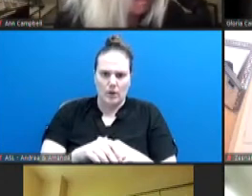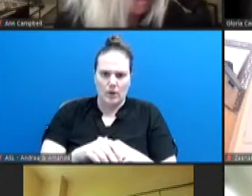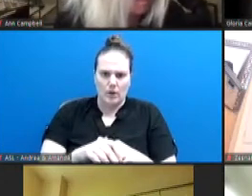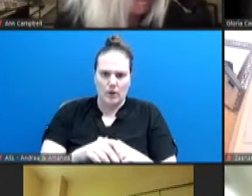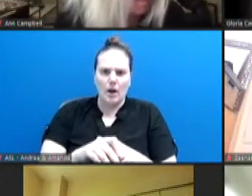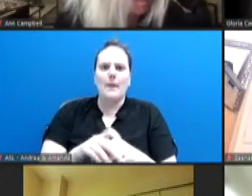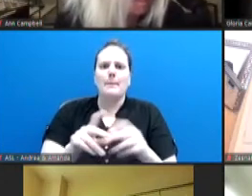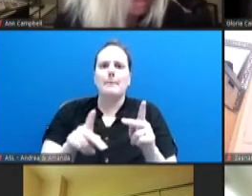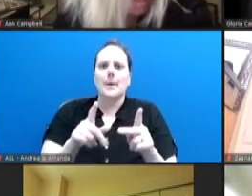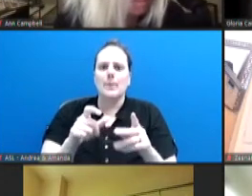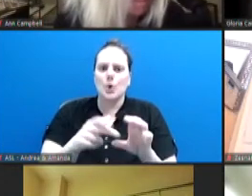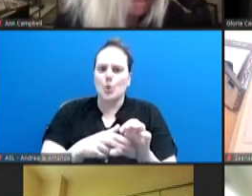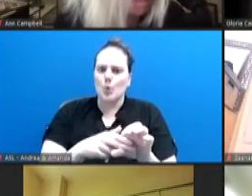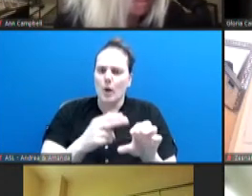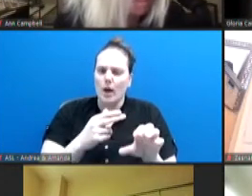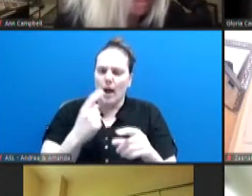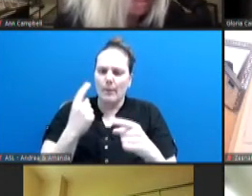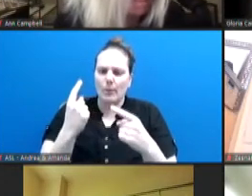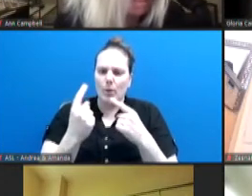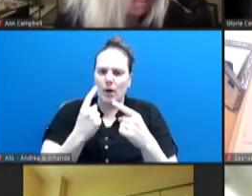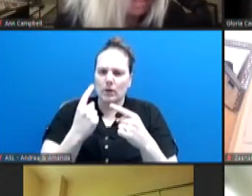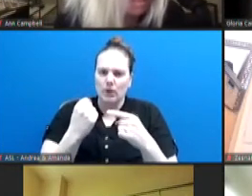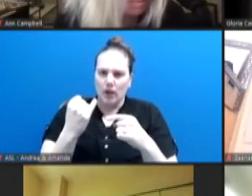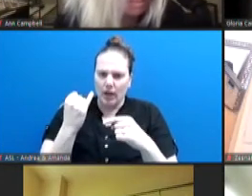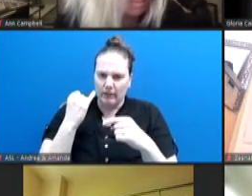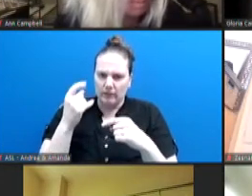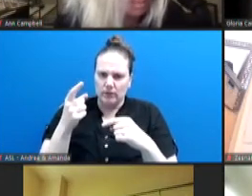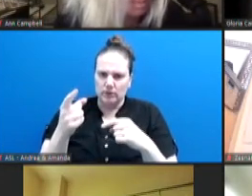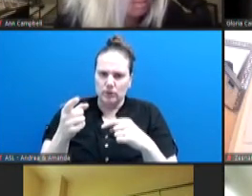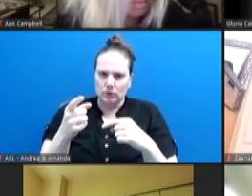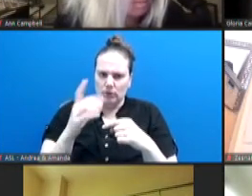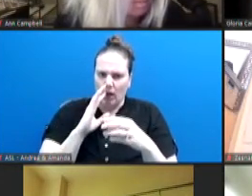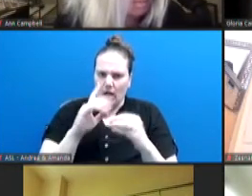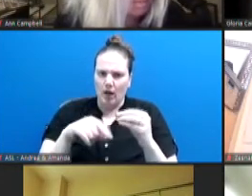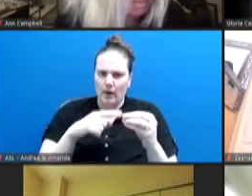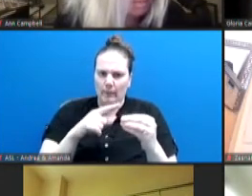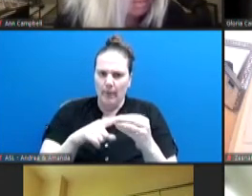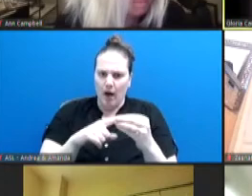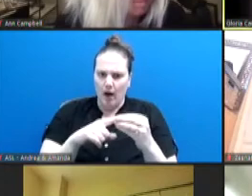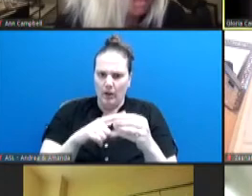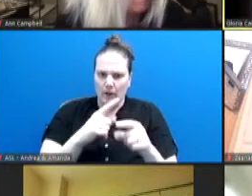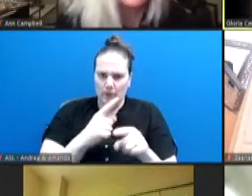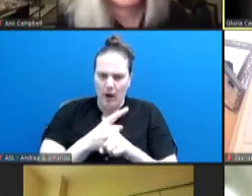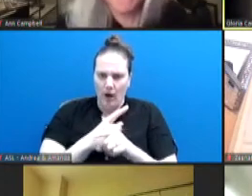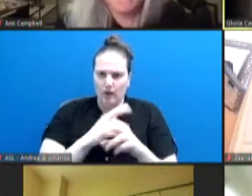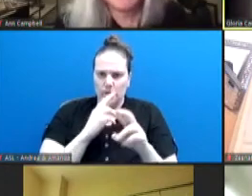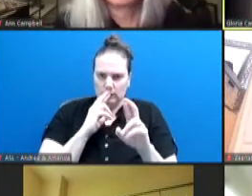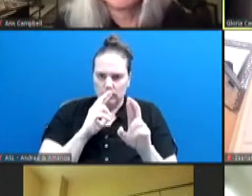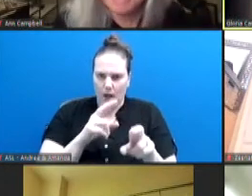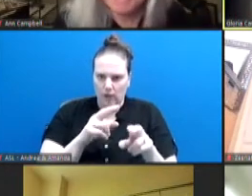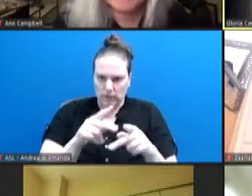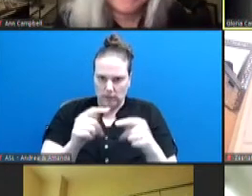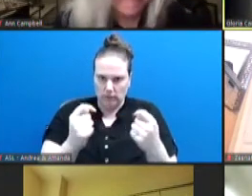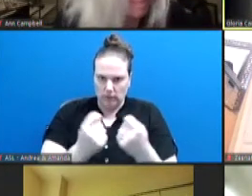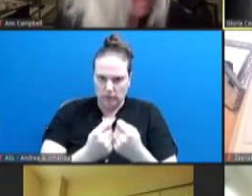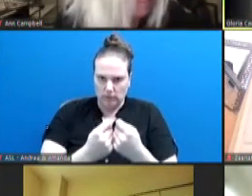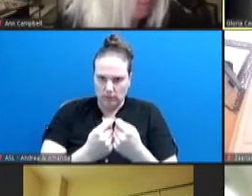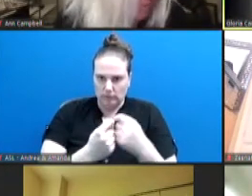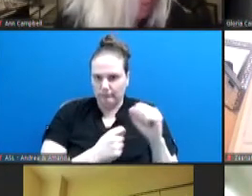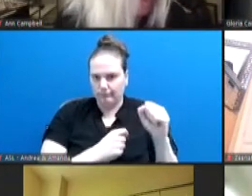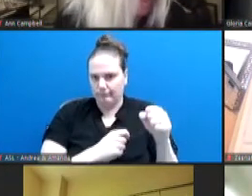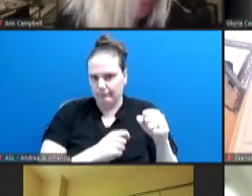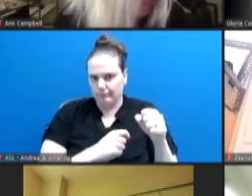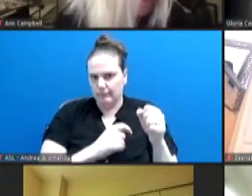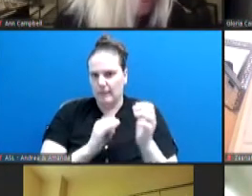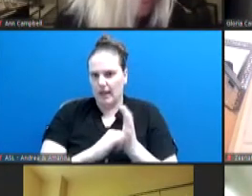quit, I was wondering if she was referring to the rapid response team. Yes. And that's what I